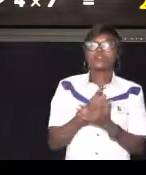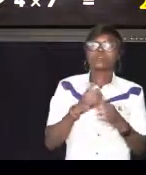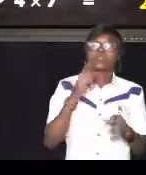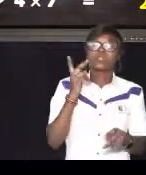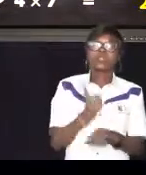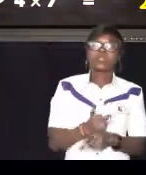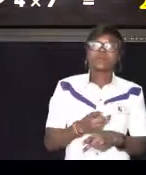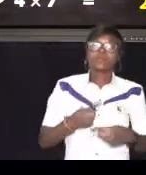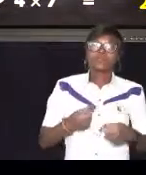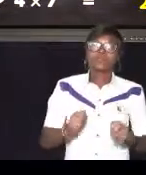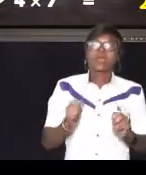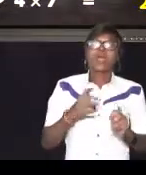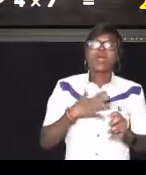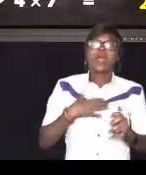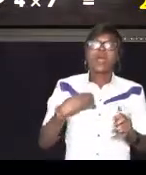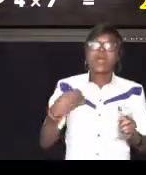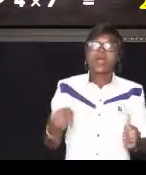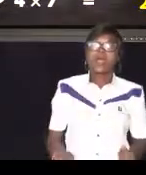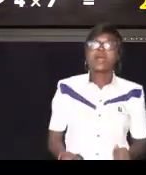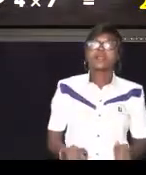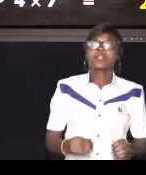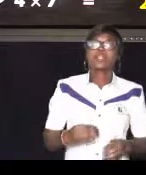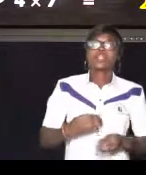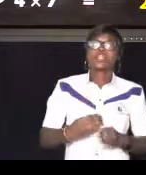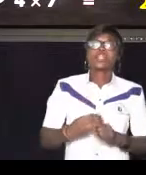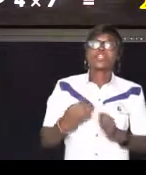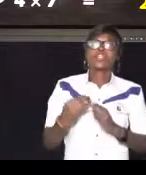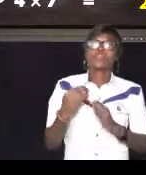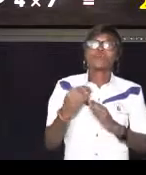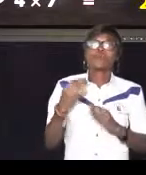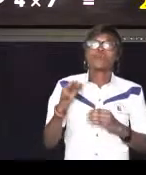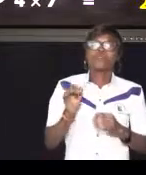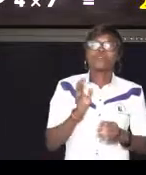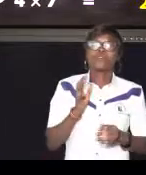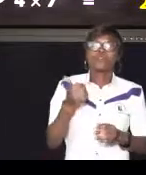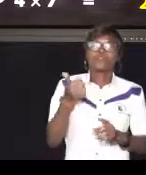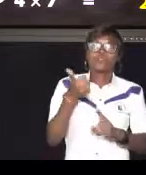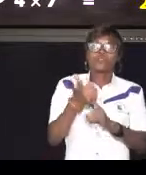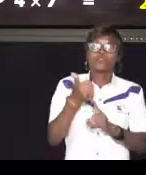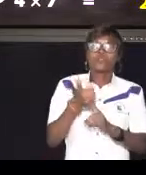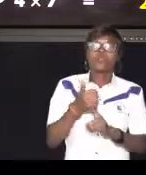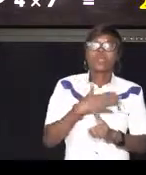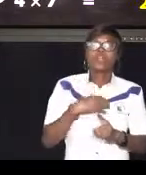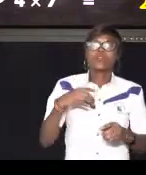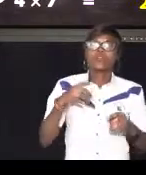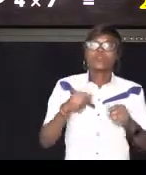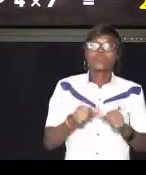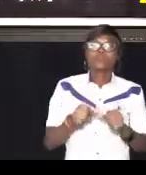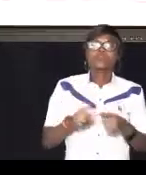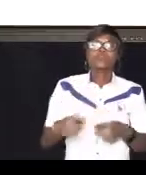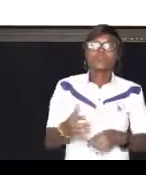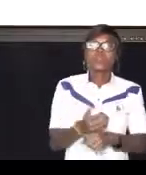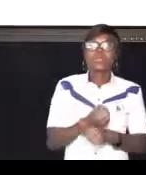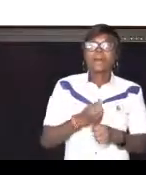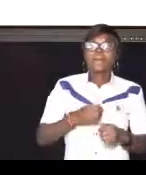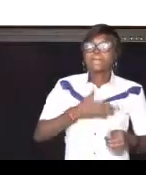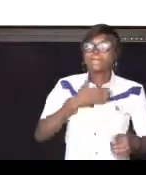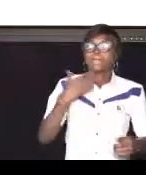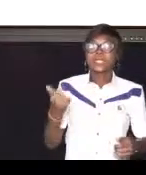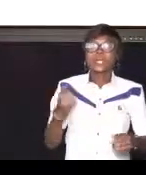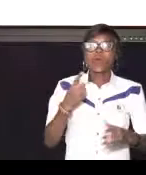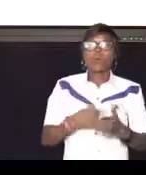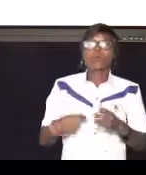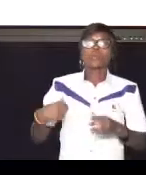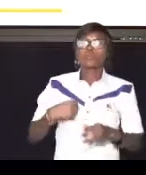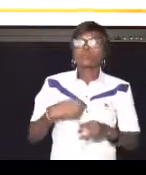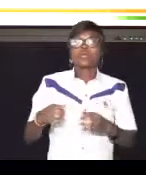and improving your mathematical computational skills with the math-a-thon, and you will continue to get better. Now, what do we